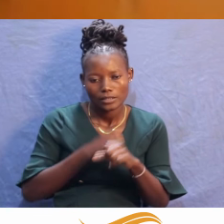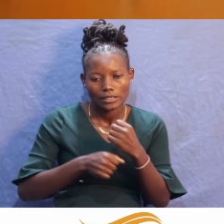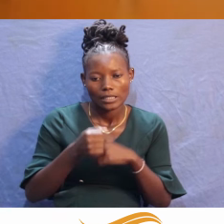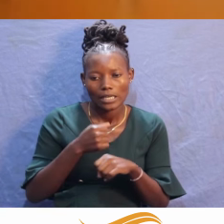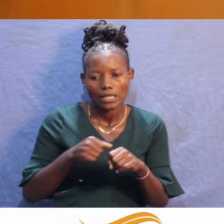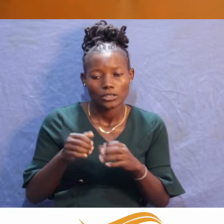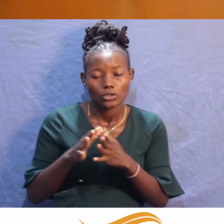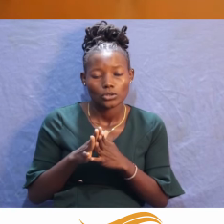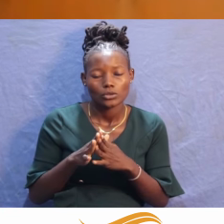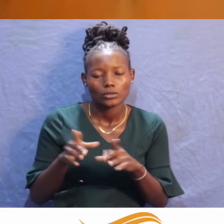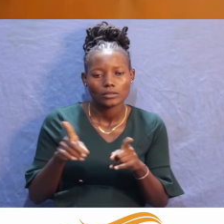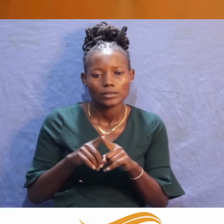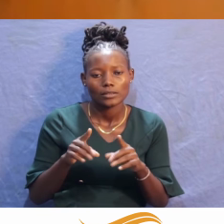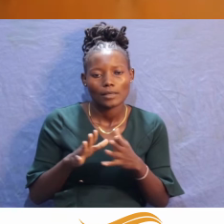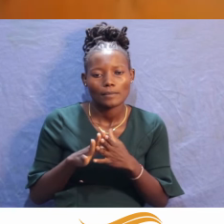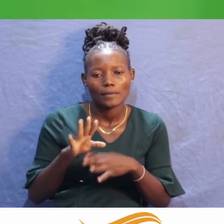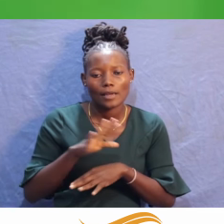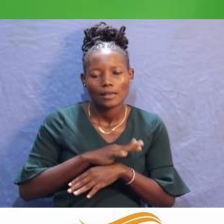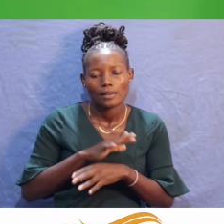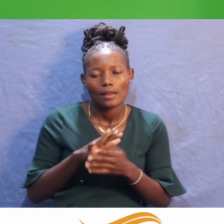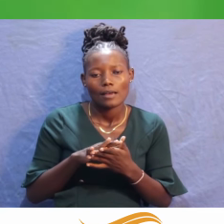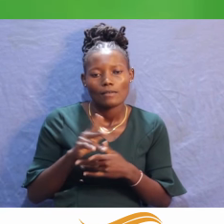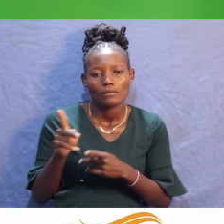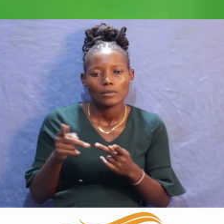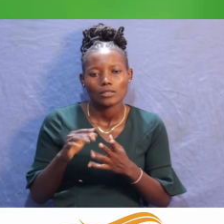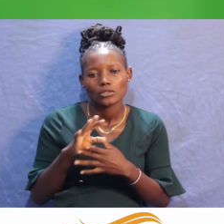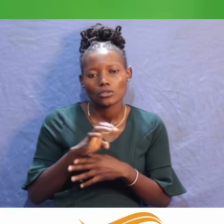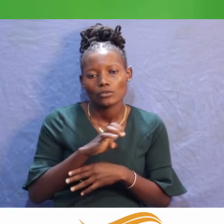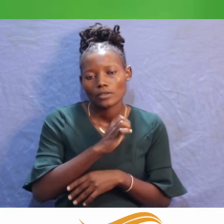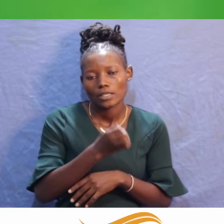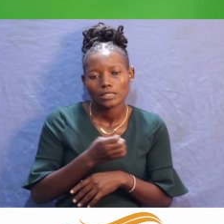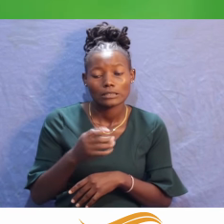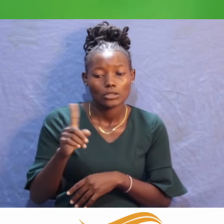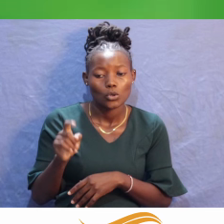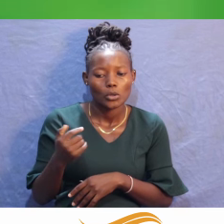us energy. May I ask a question? Yes.